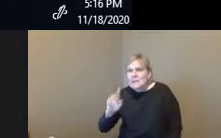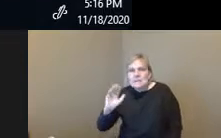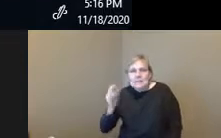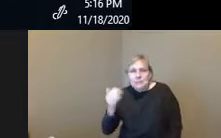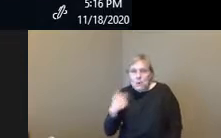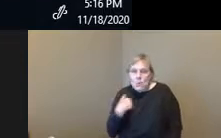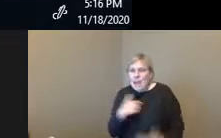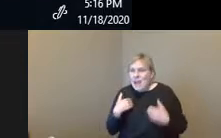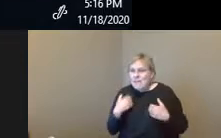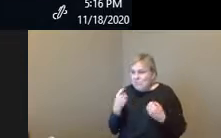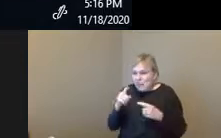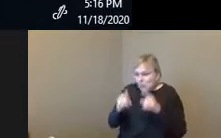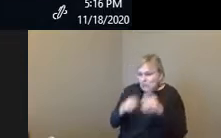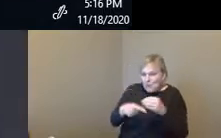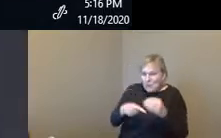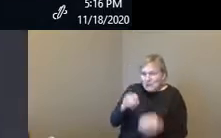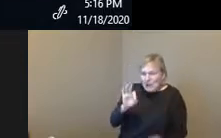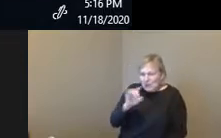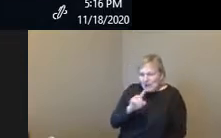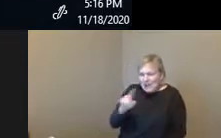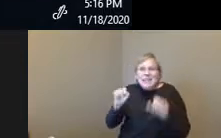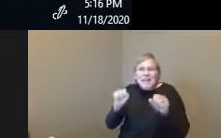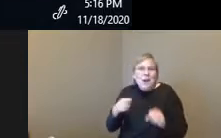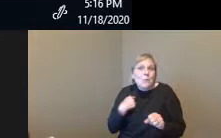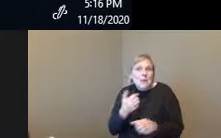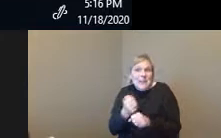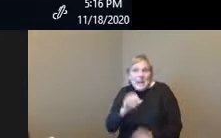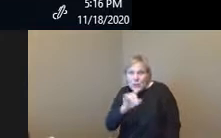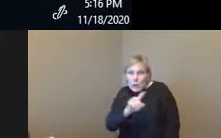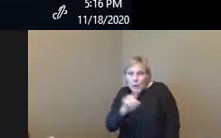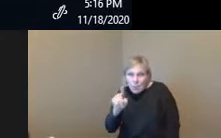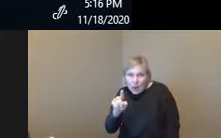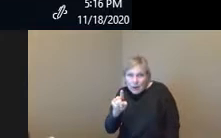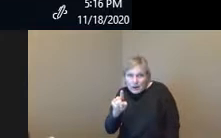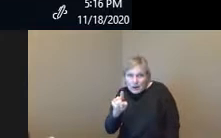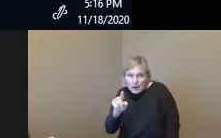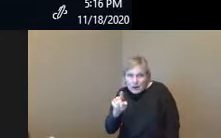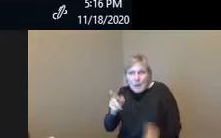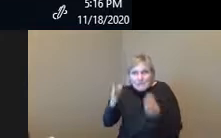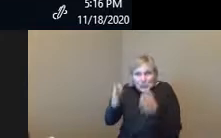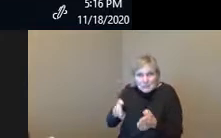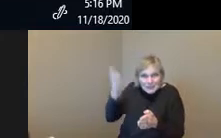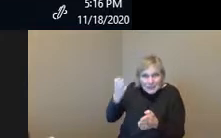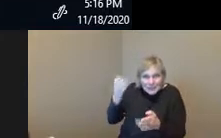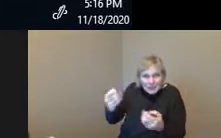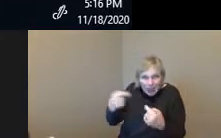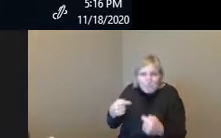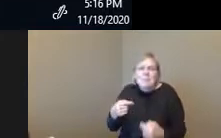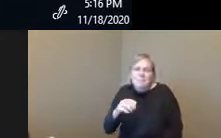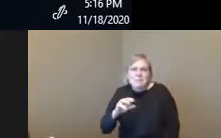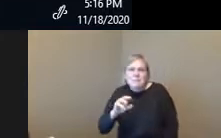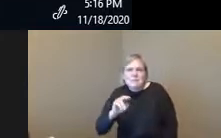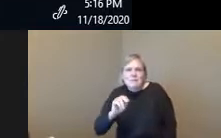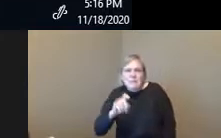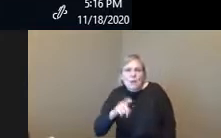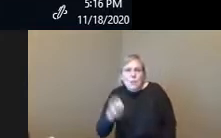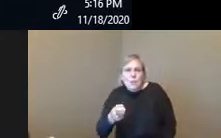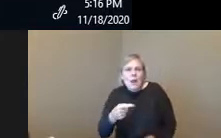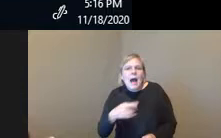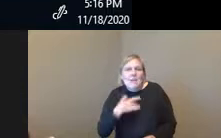of questions about 911. Is there a possibility we could get a 911 Yes, presentation? I feel that is